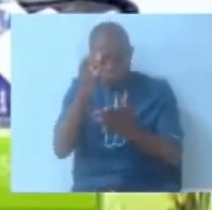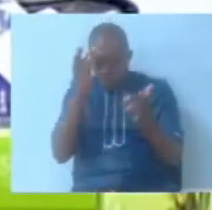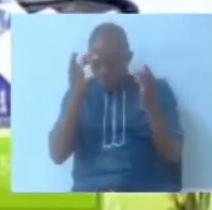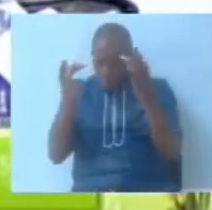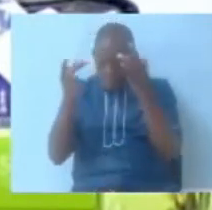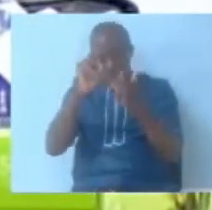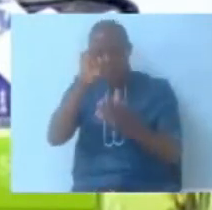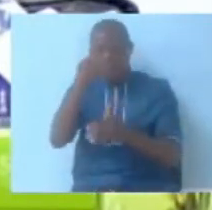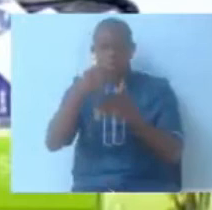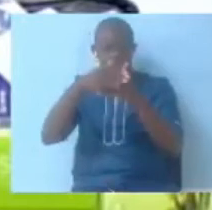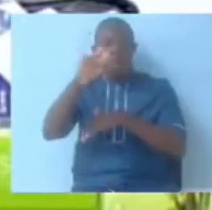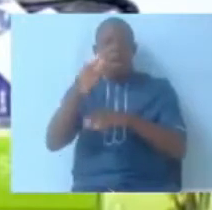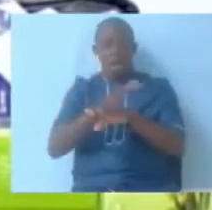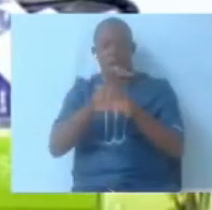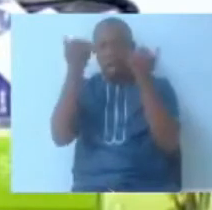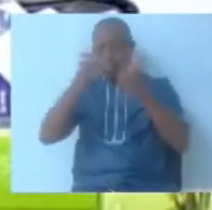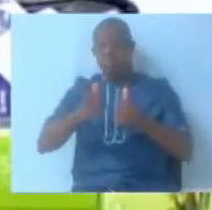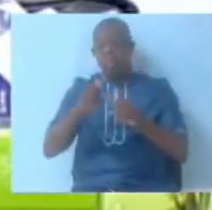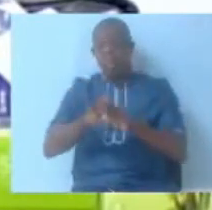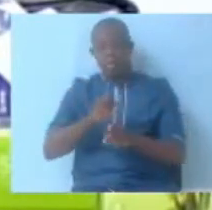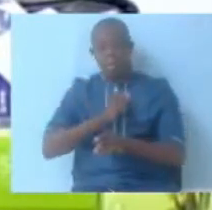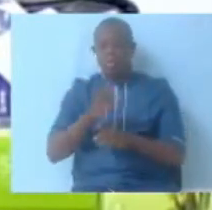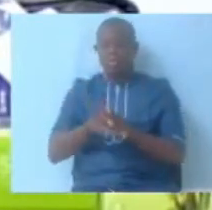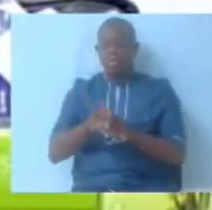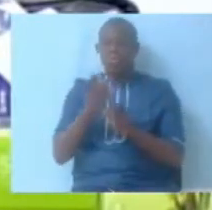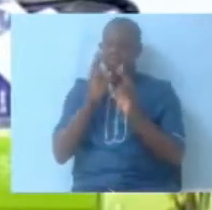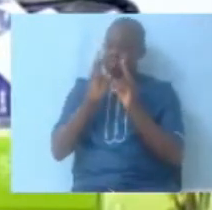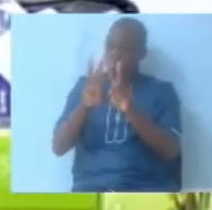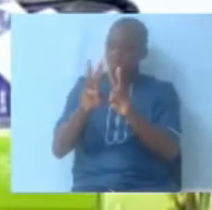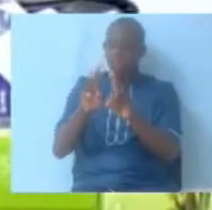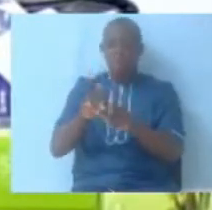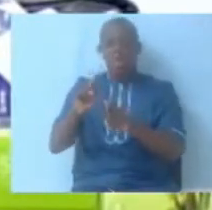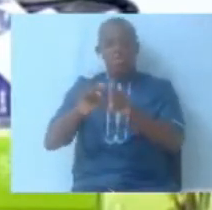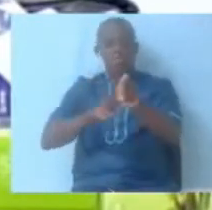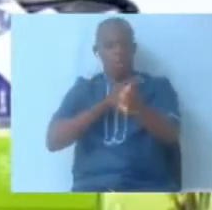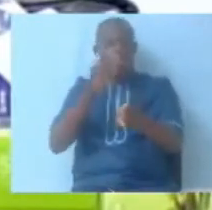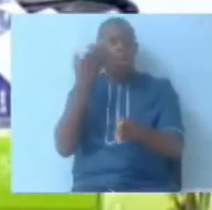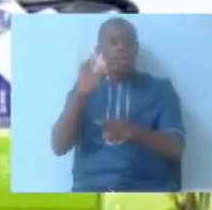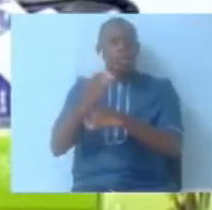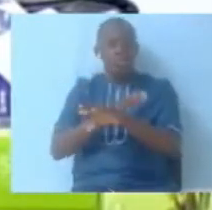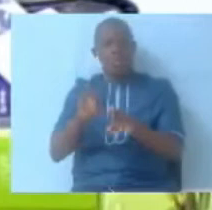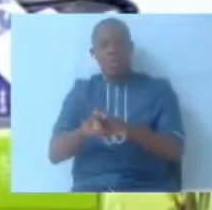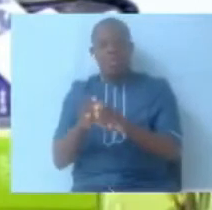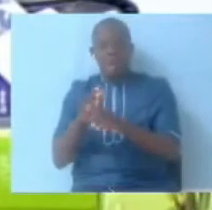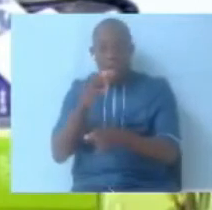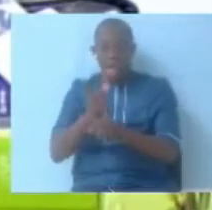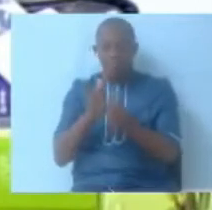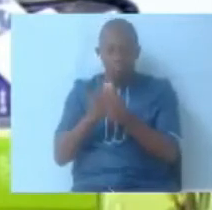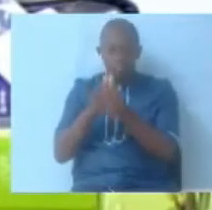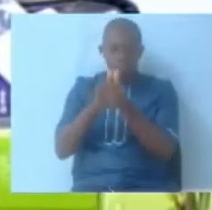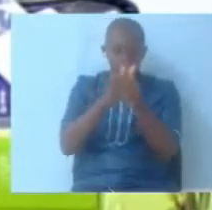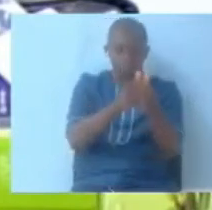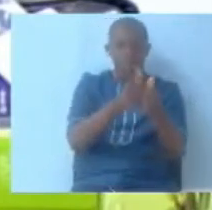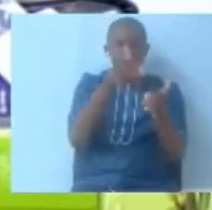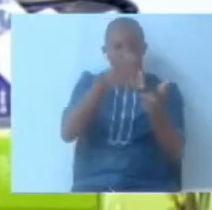kole mballe ko no. Because I observed for long when they used to escort them to court. Kadunga krosi wati